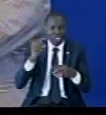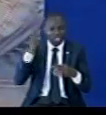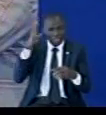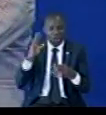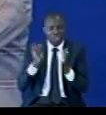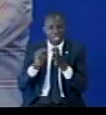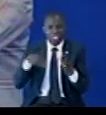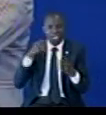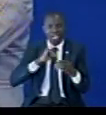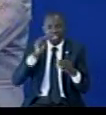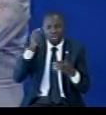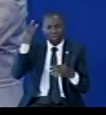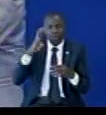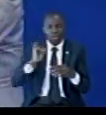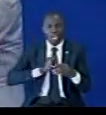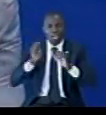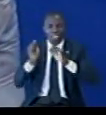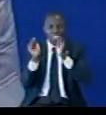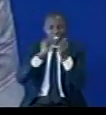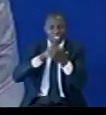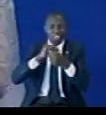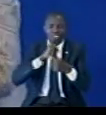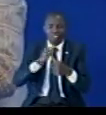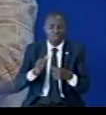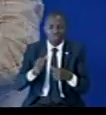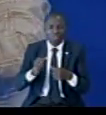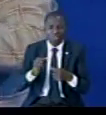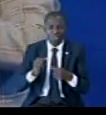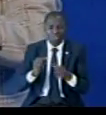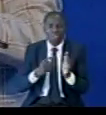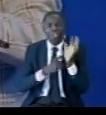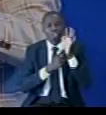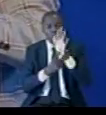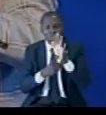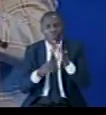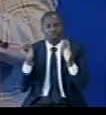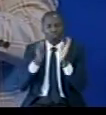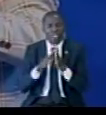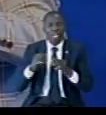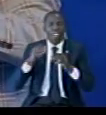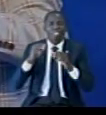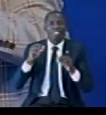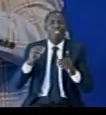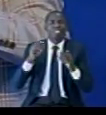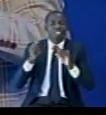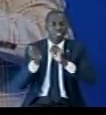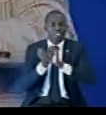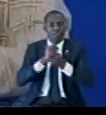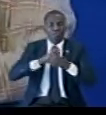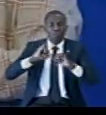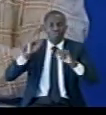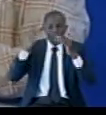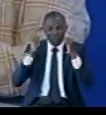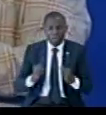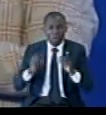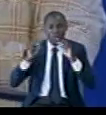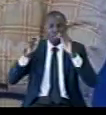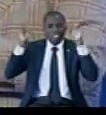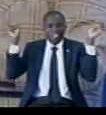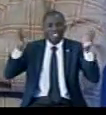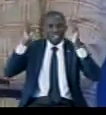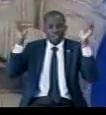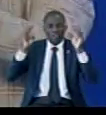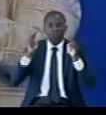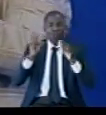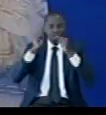am God, I change not. Manifest that transforming power, triumphant power in the